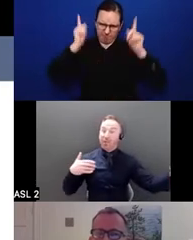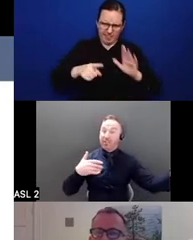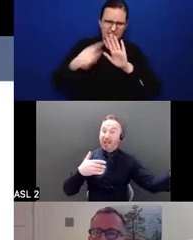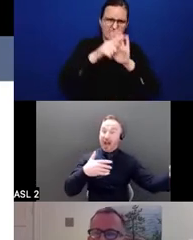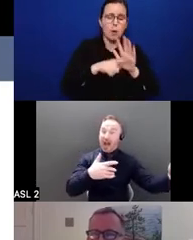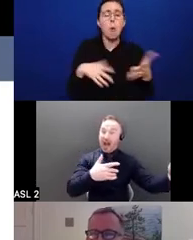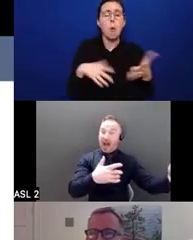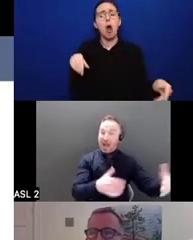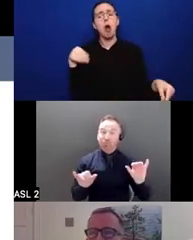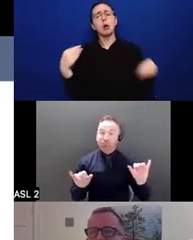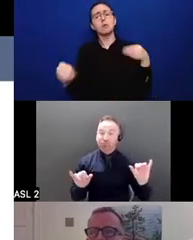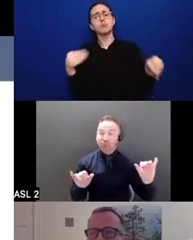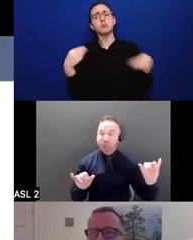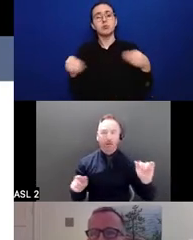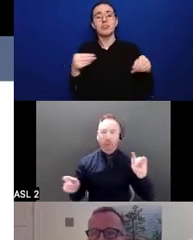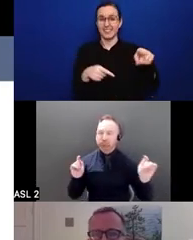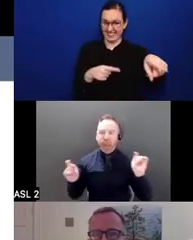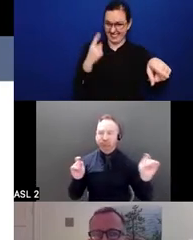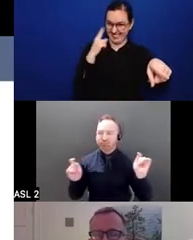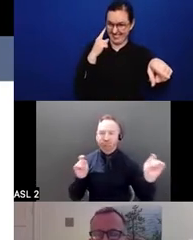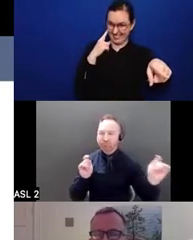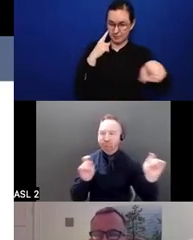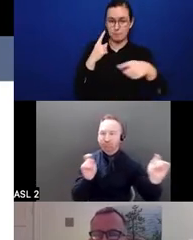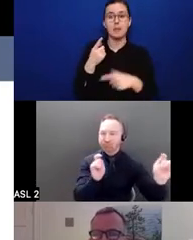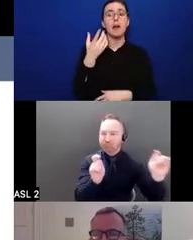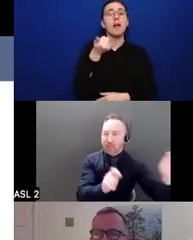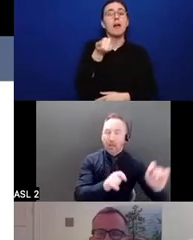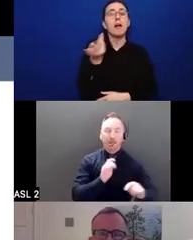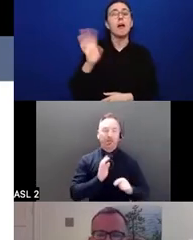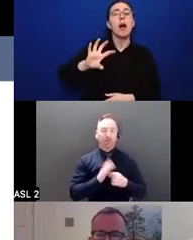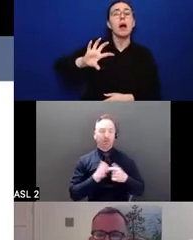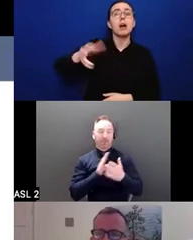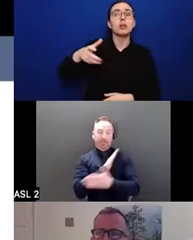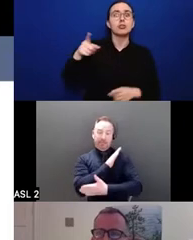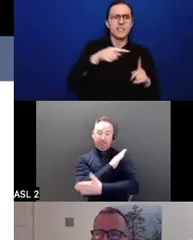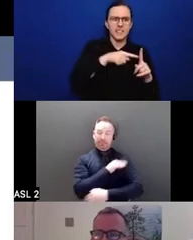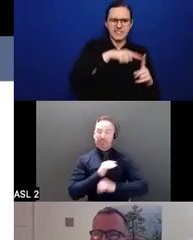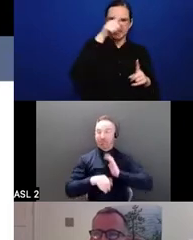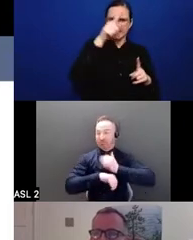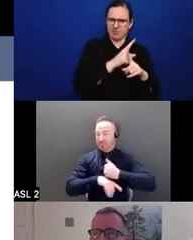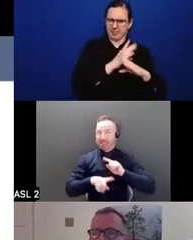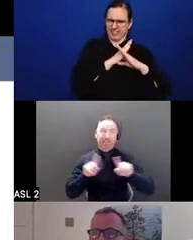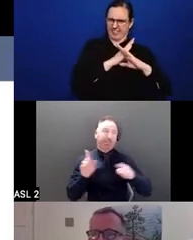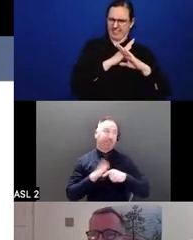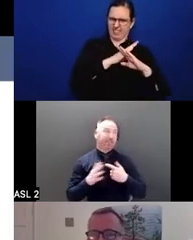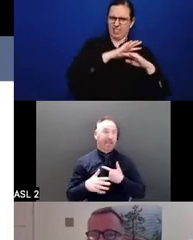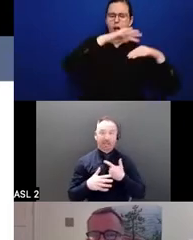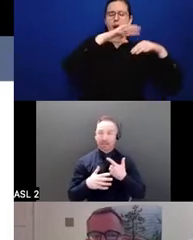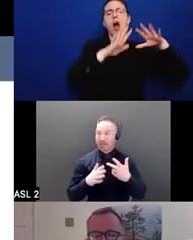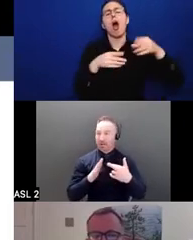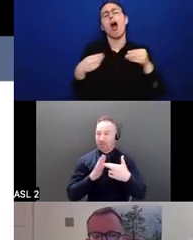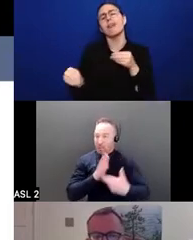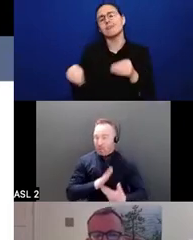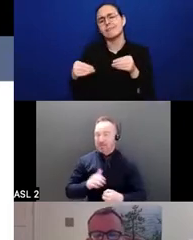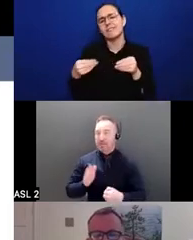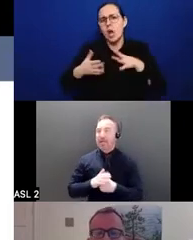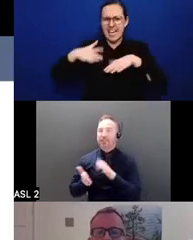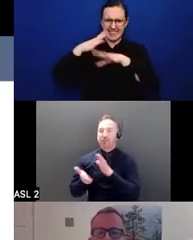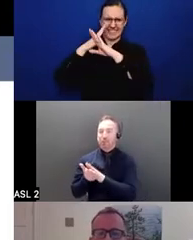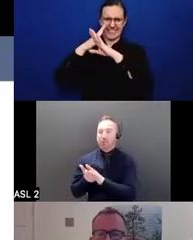countries enacted different types of public health responses. So closing schools or workplaces or limiting